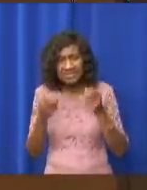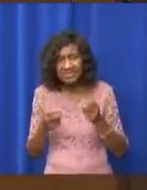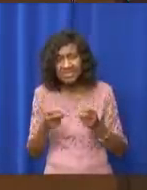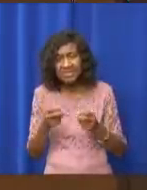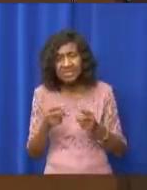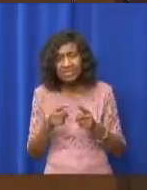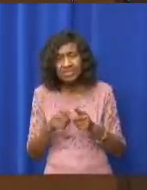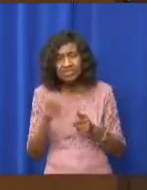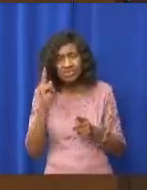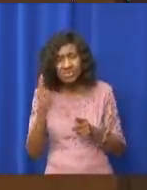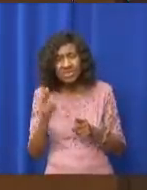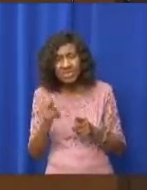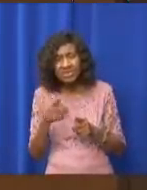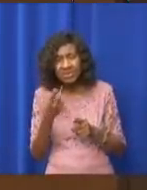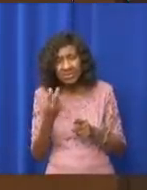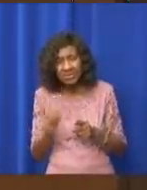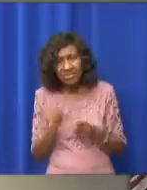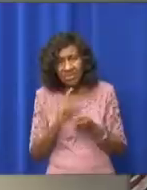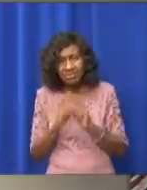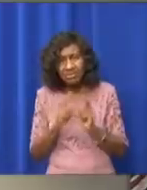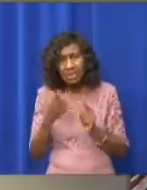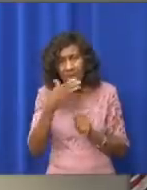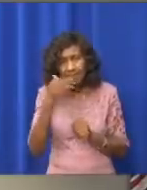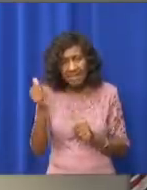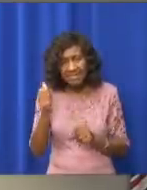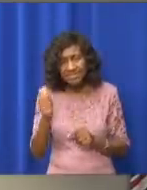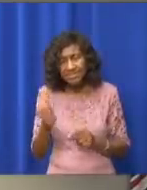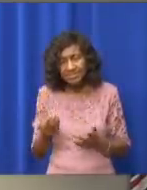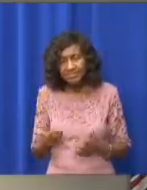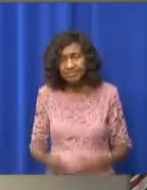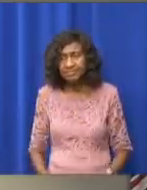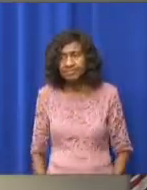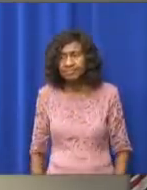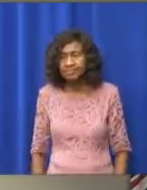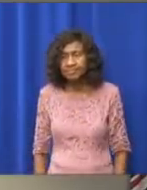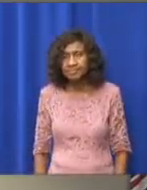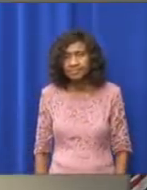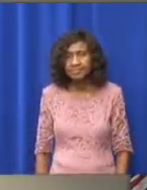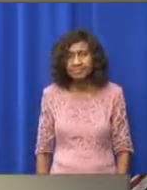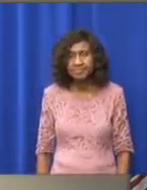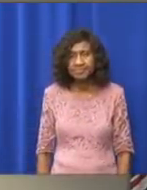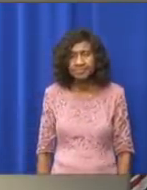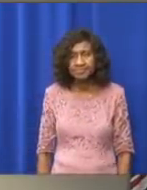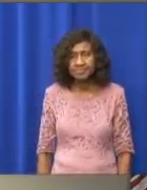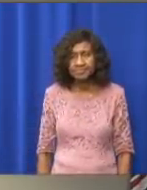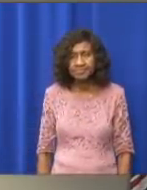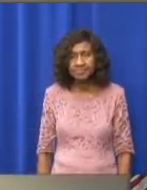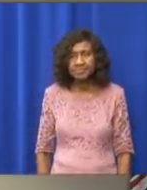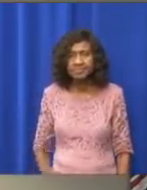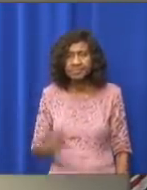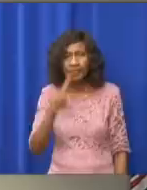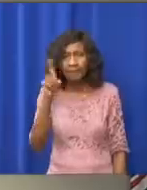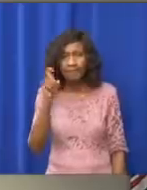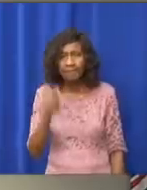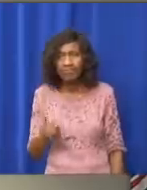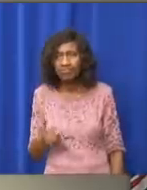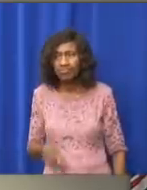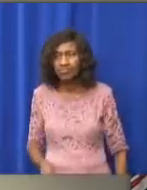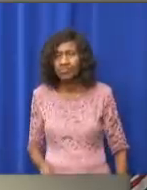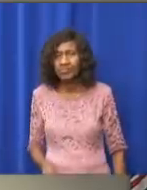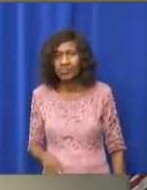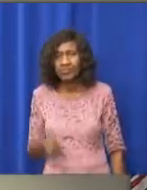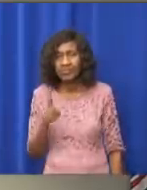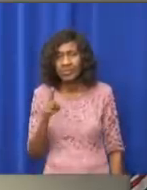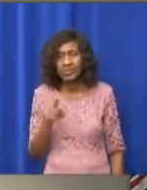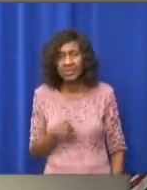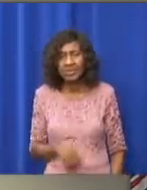reason. Okay. Yeah. Thank you. I do have a question for you, Your Excellency. Donna, just to pick